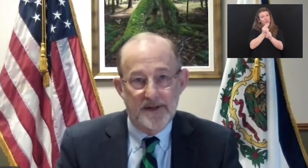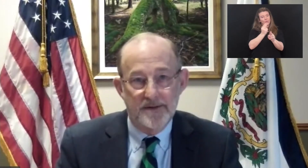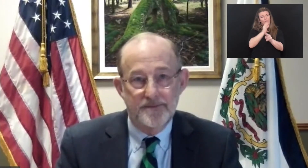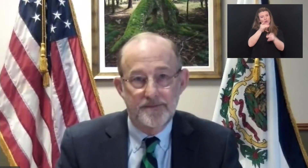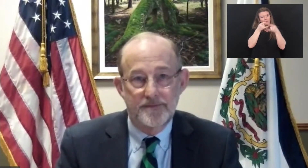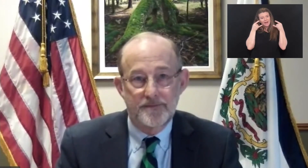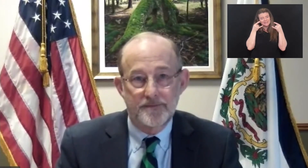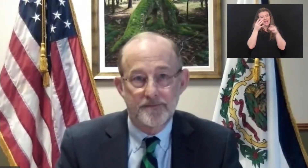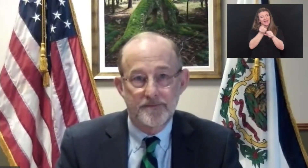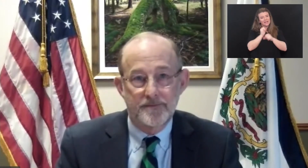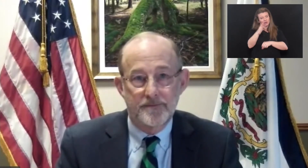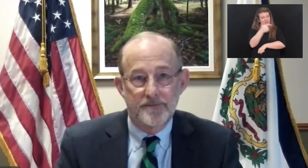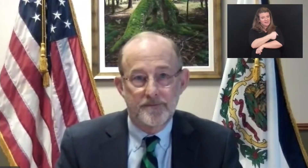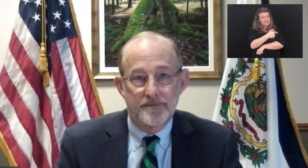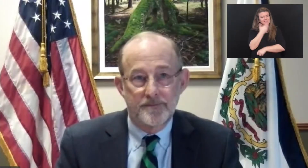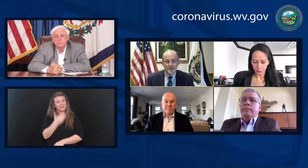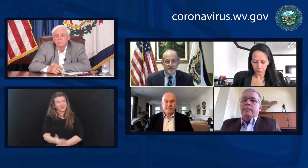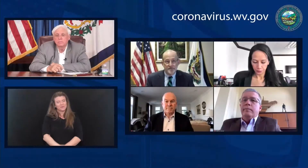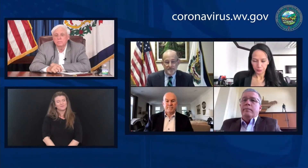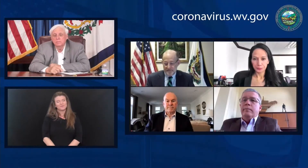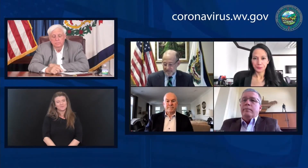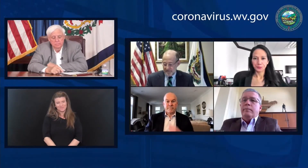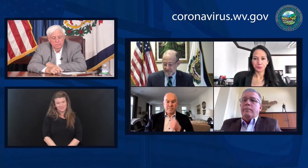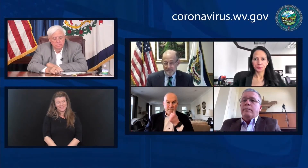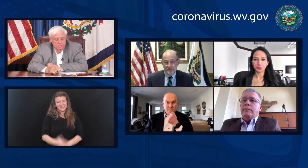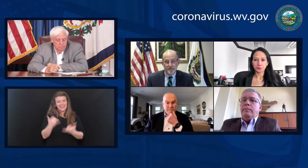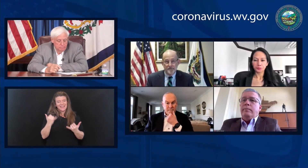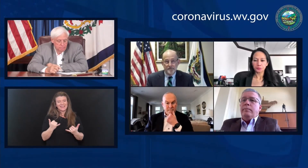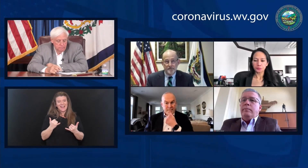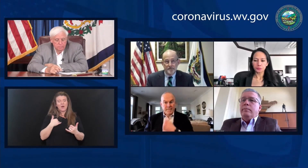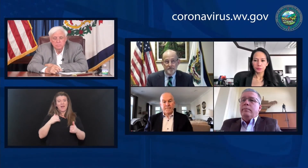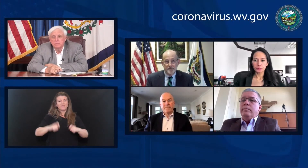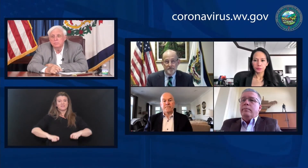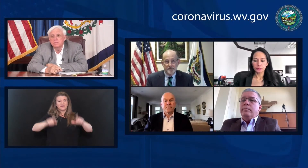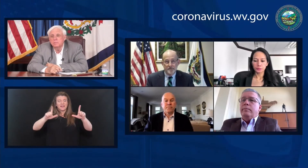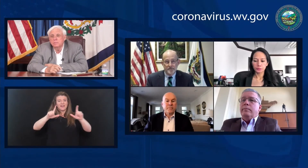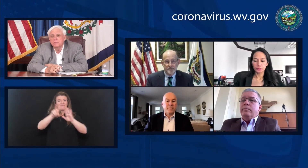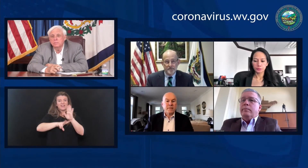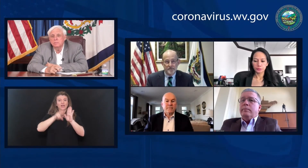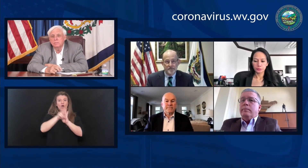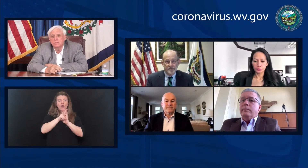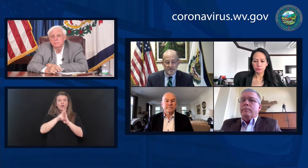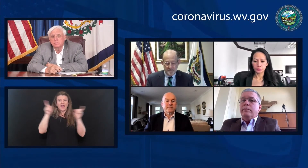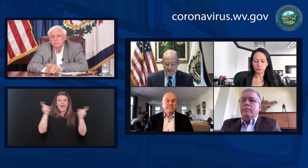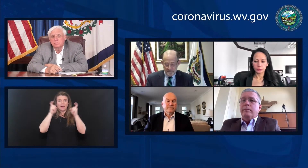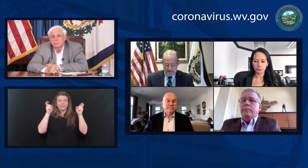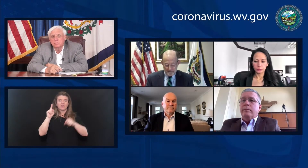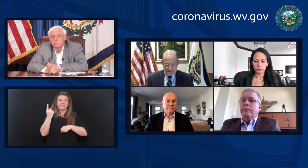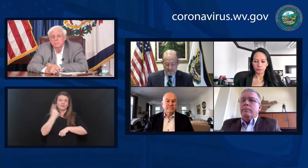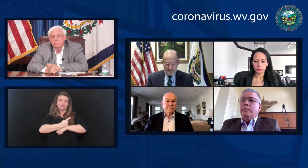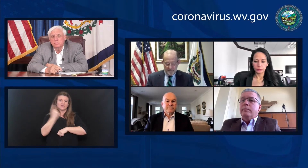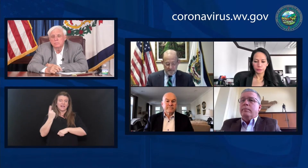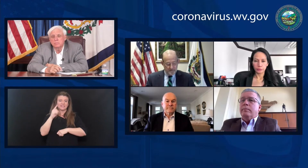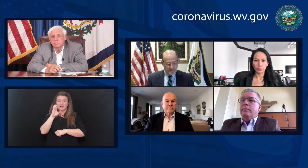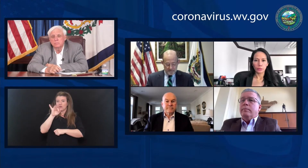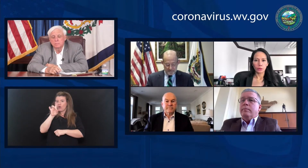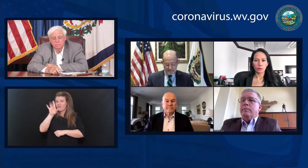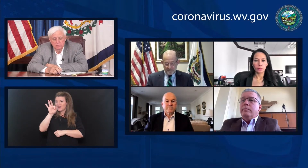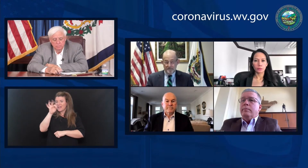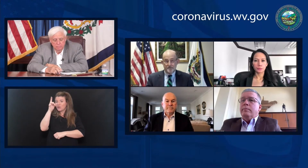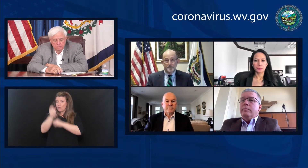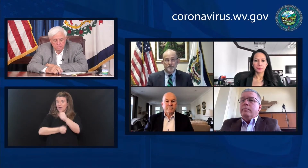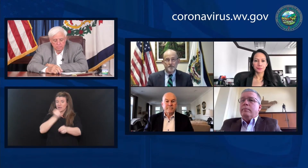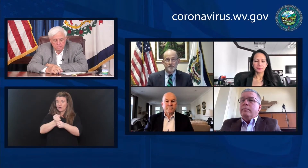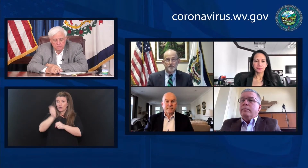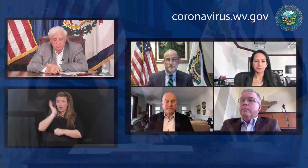vaccinated. Thank you. Thank you, Secretary. Next, we have a video to commemorate the anniversary of the first case of COVID-19 in West Virginia 1 year ago